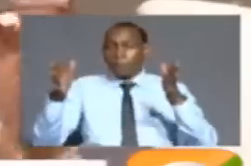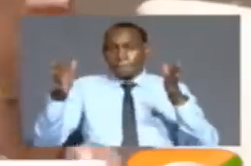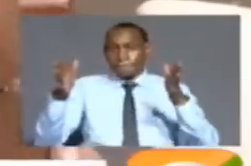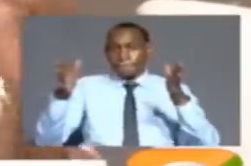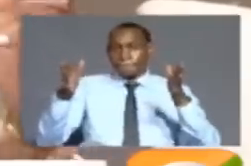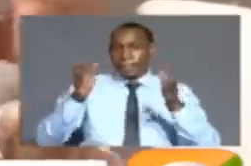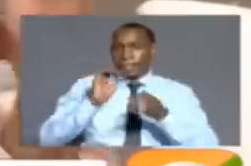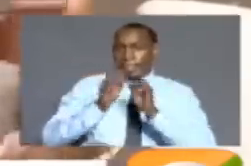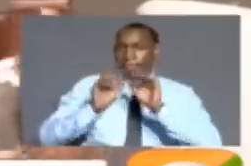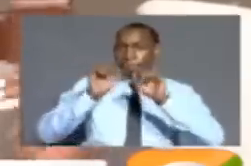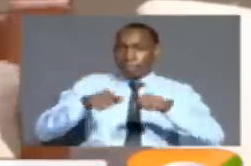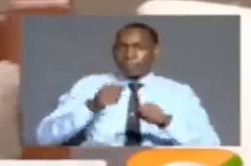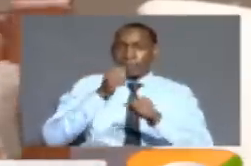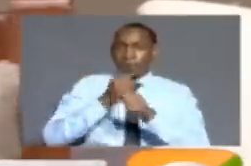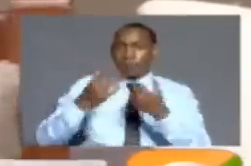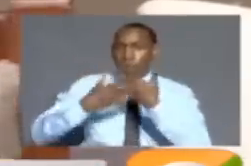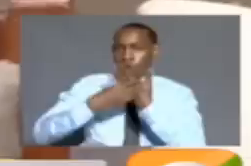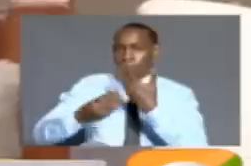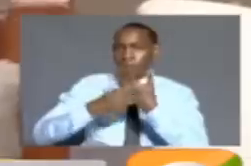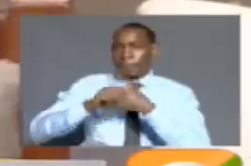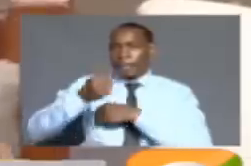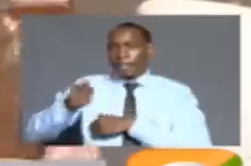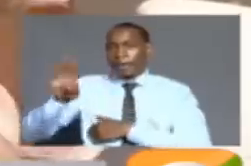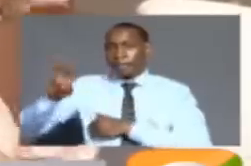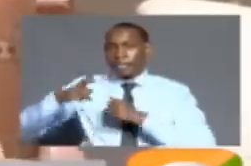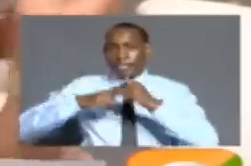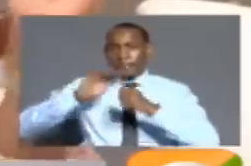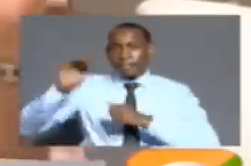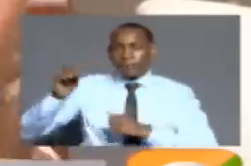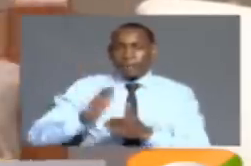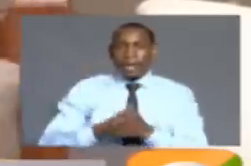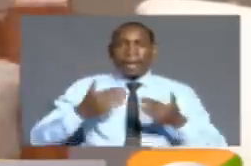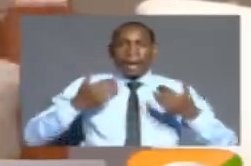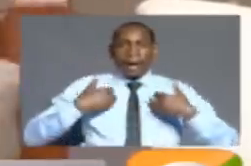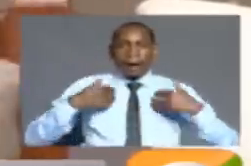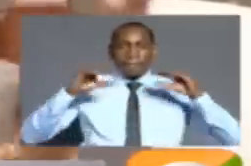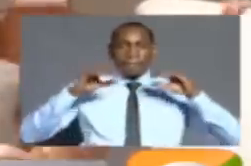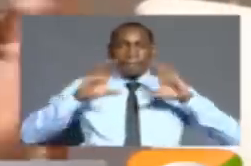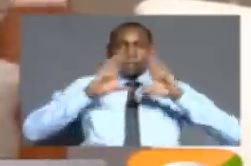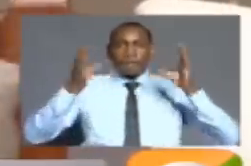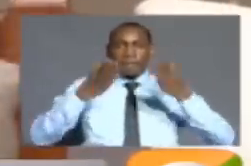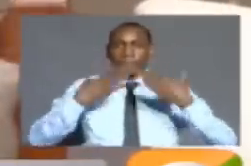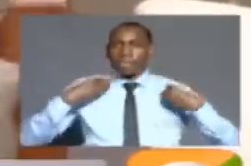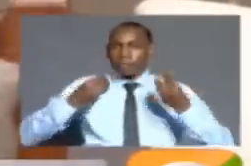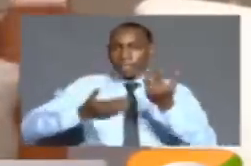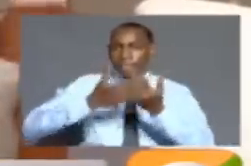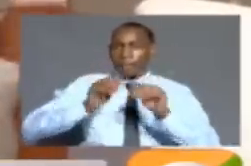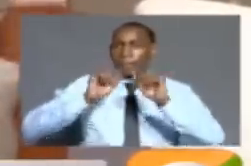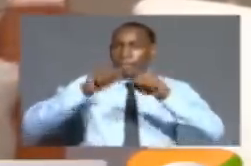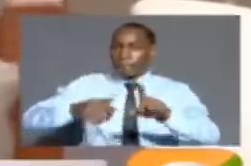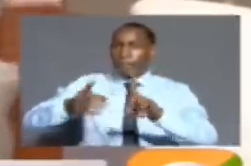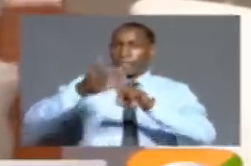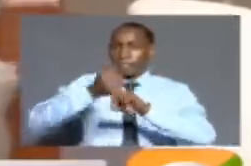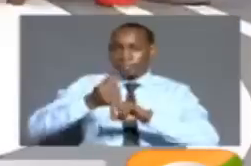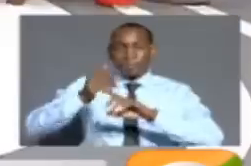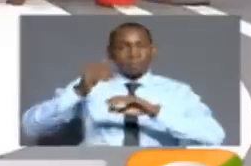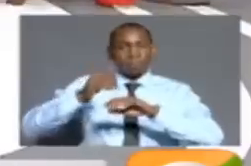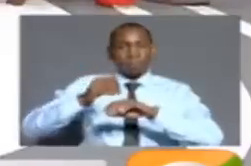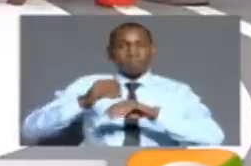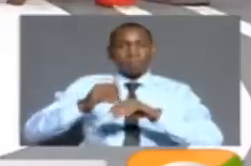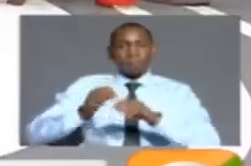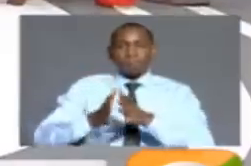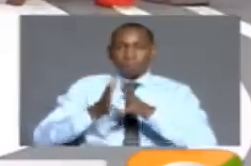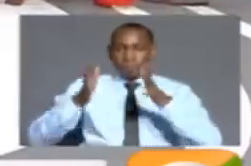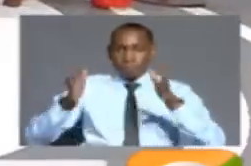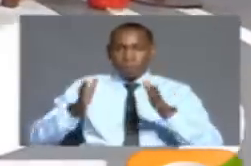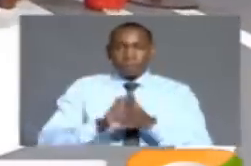it's a big, huge problem. So if we can do that and replicate that in the 47 counties where we have universal healthcare, then he will have achieved a great legacy.